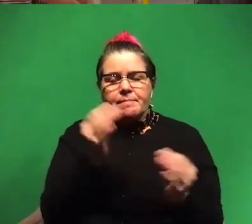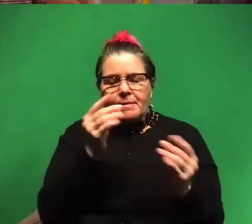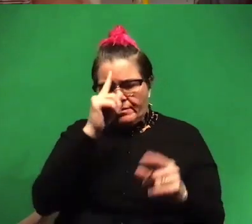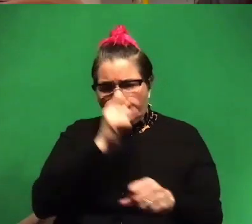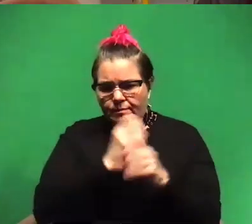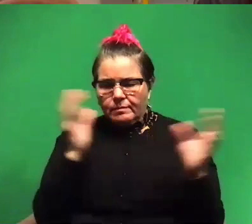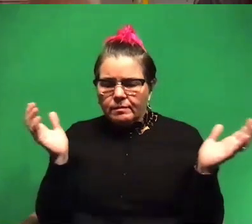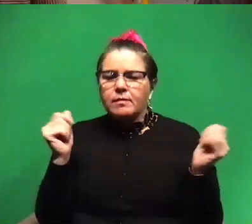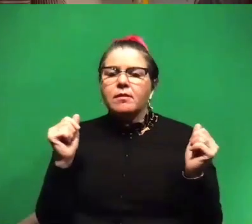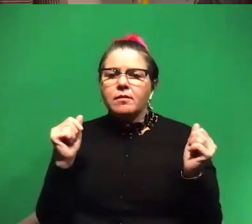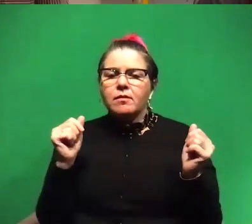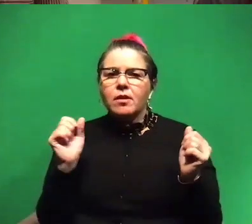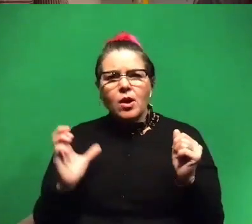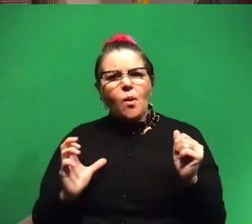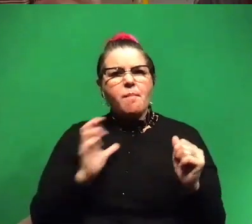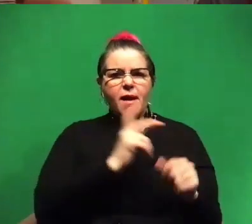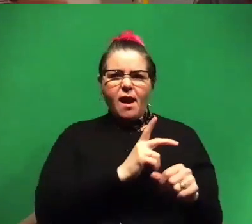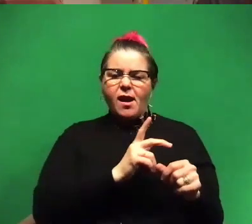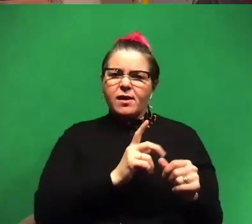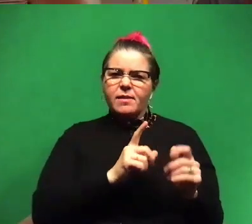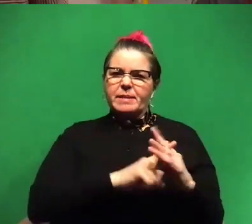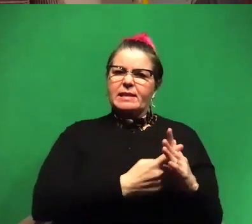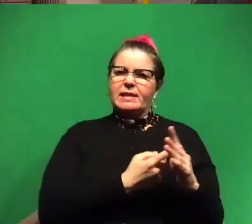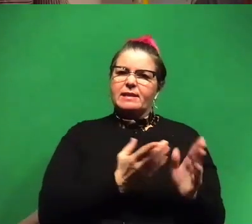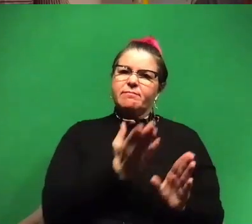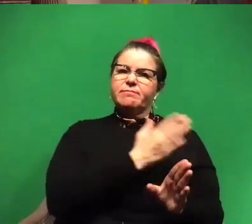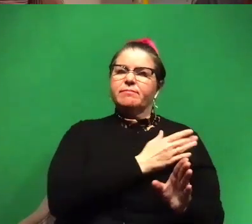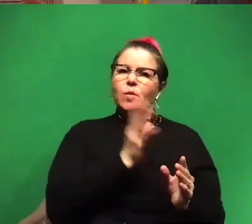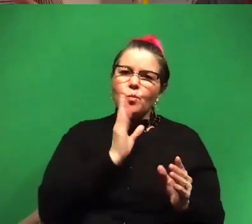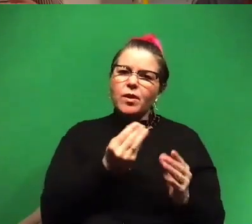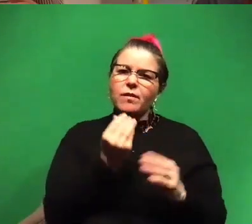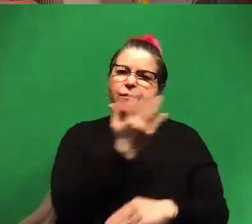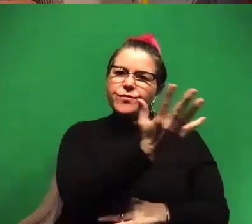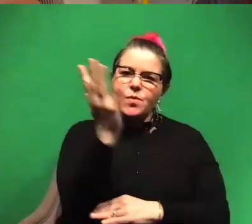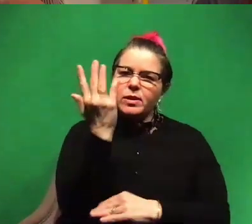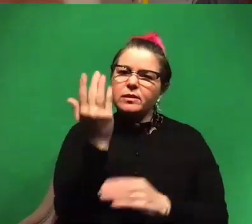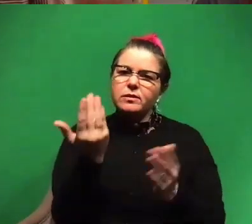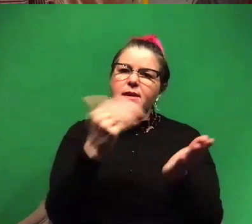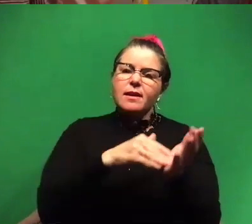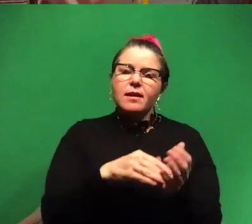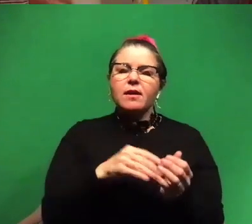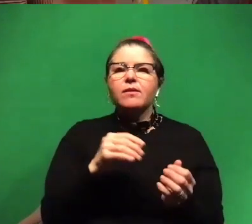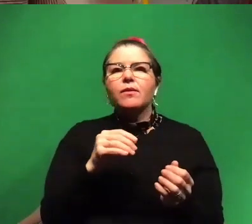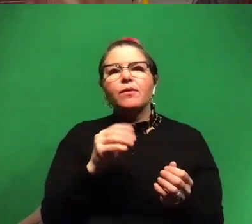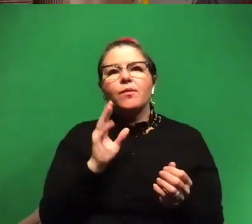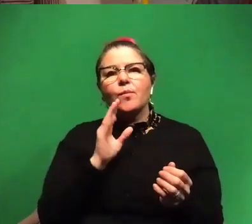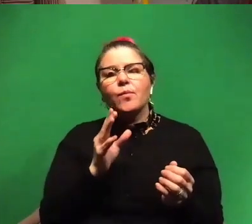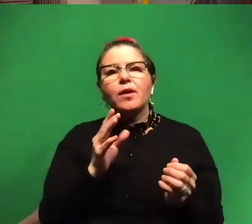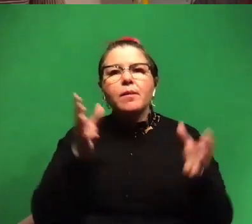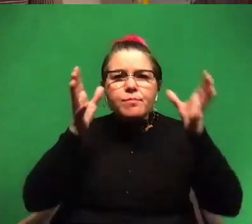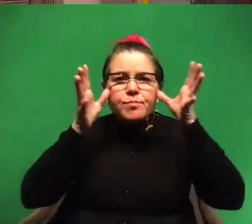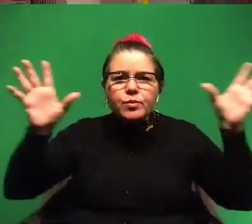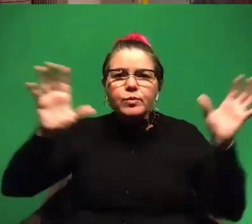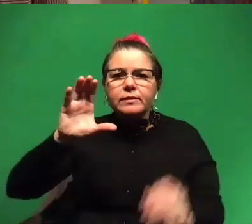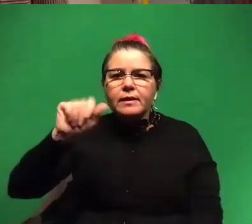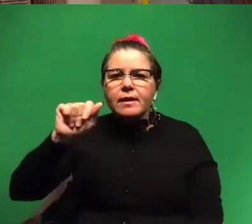can go back to what it used to be, or that there will be forest there again, or that it will, you know, have lots of moose and caribou on